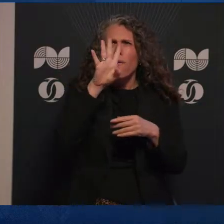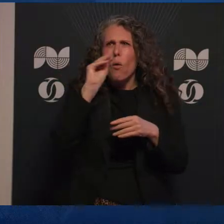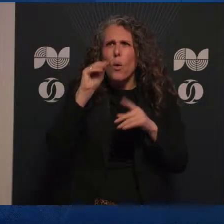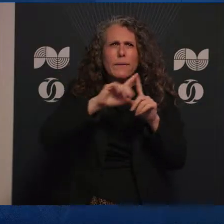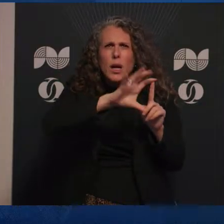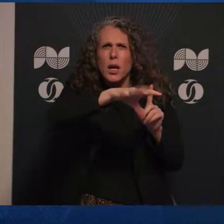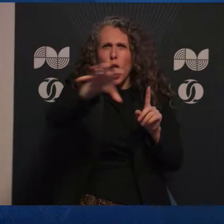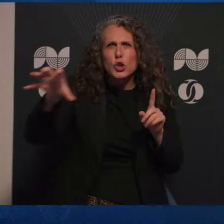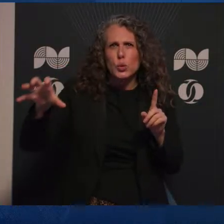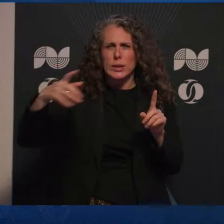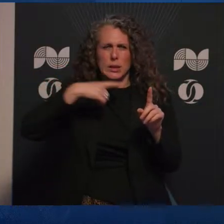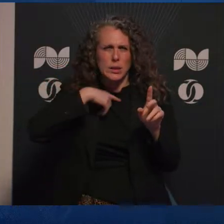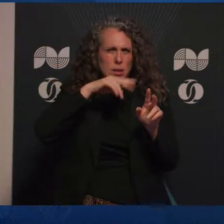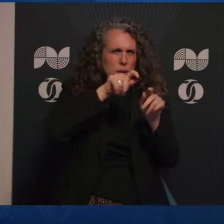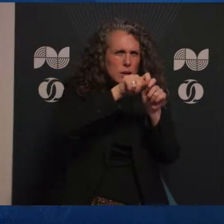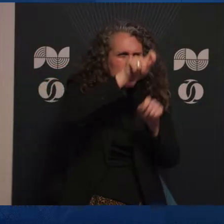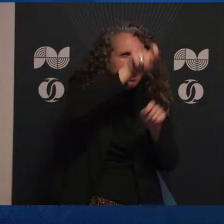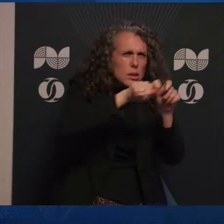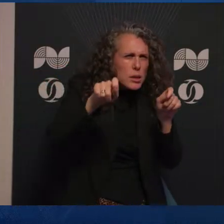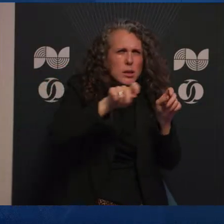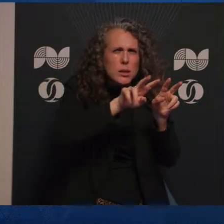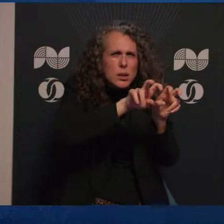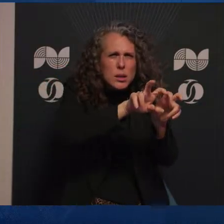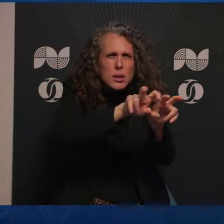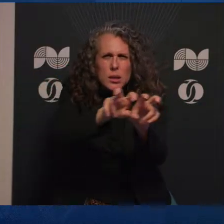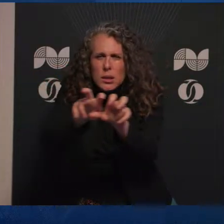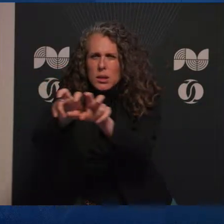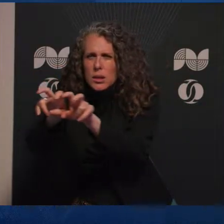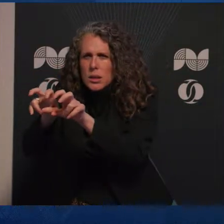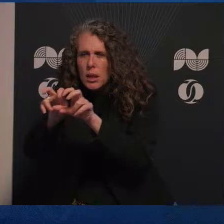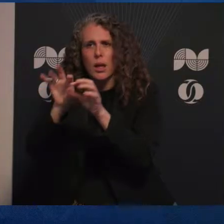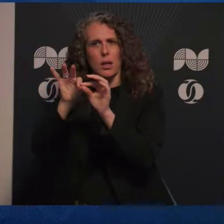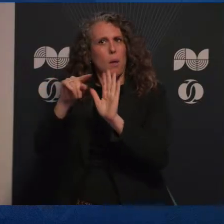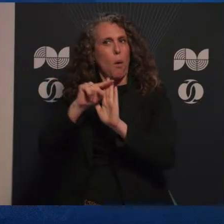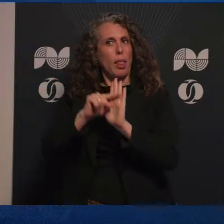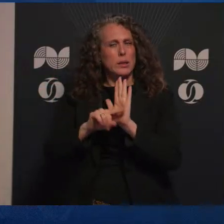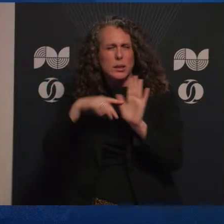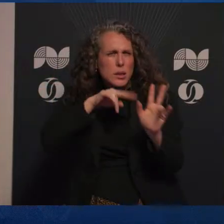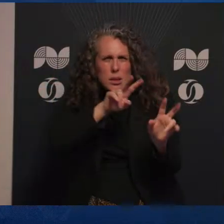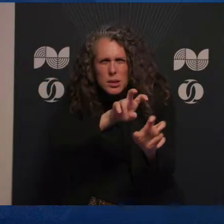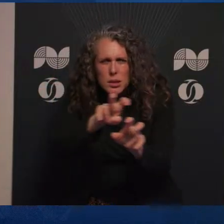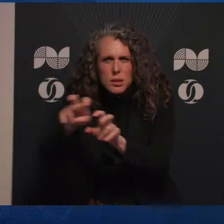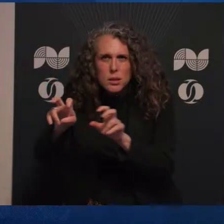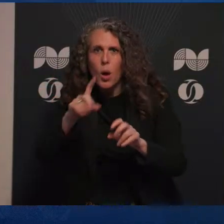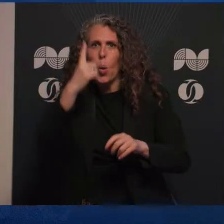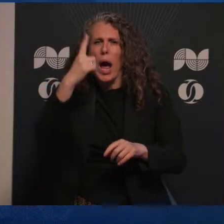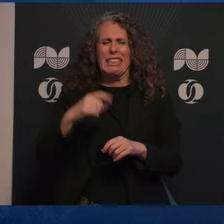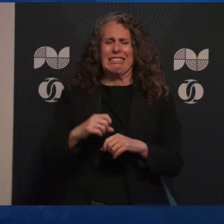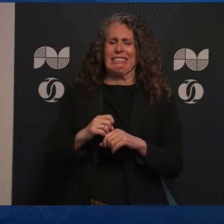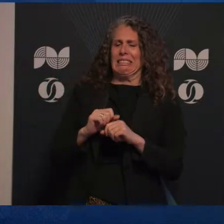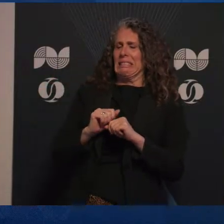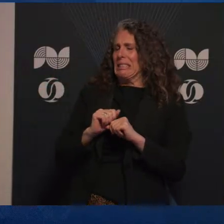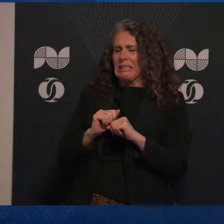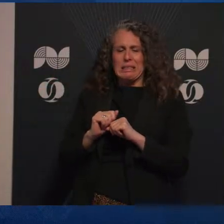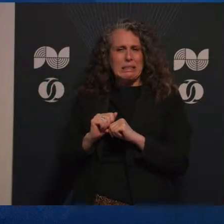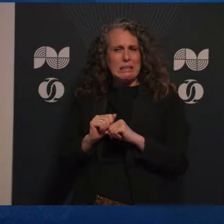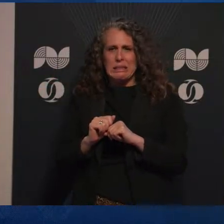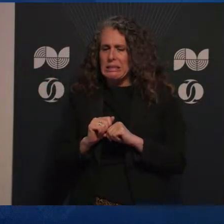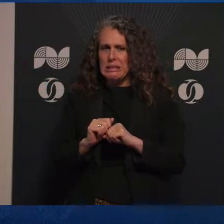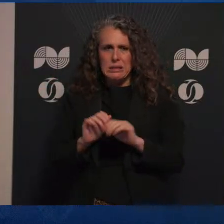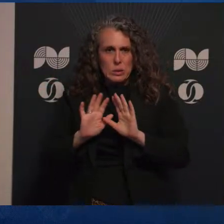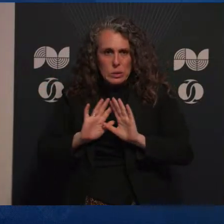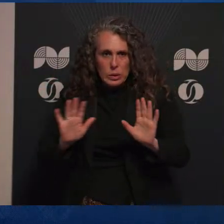and we analyzed characteristics of these policies. And the first disturbing feature of industrial policy is that